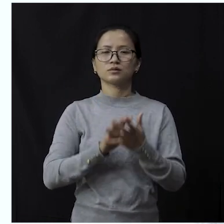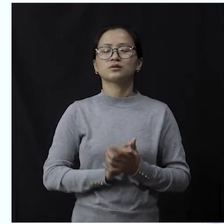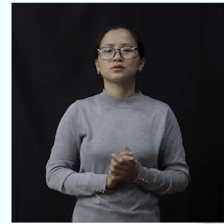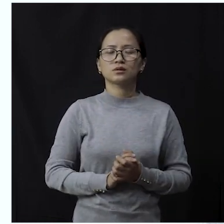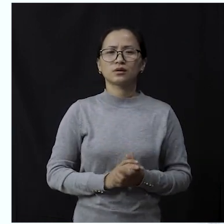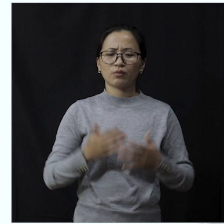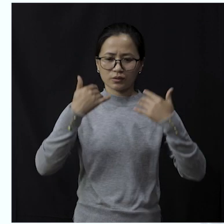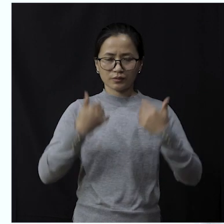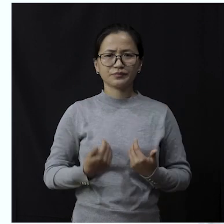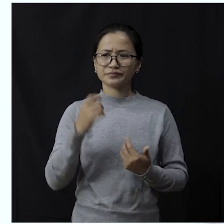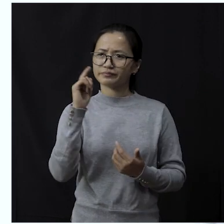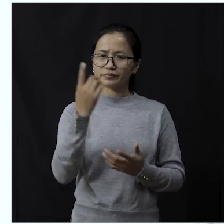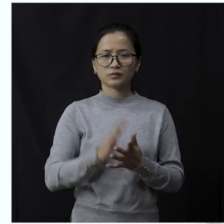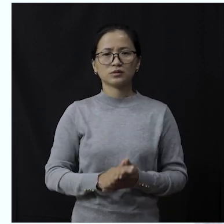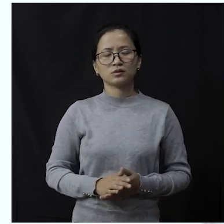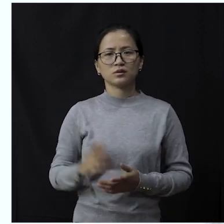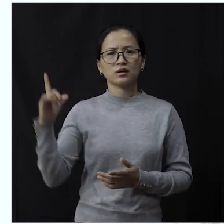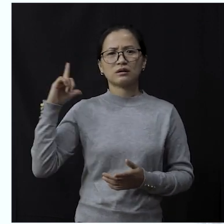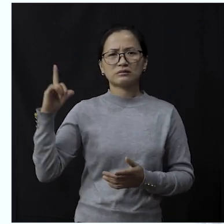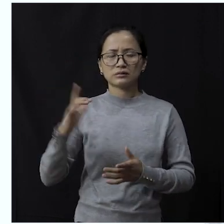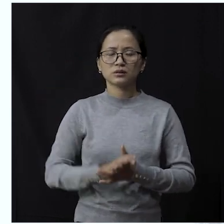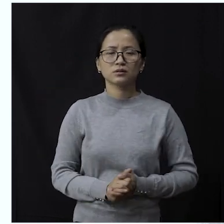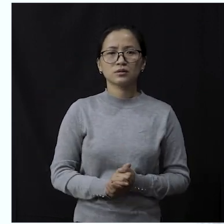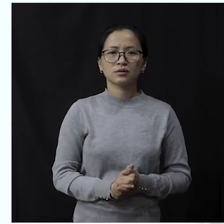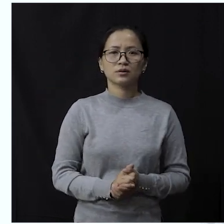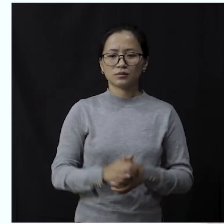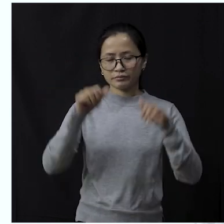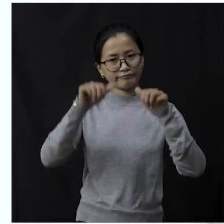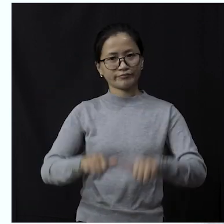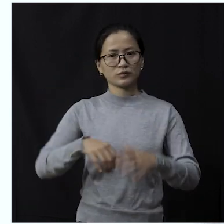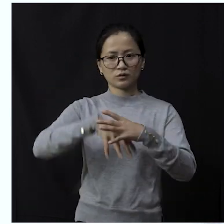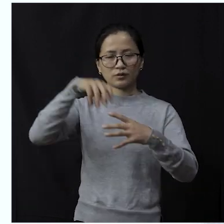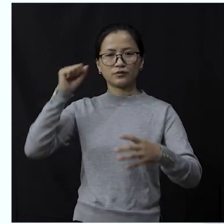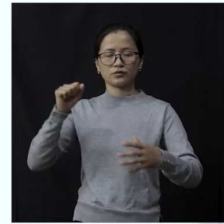of them is tired and lazy and stops working, they might not be able